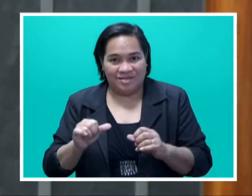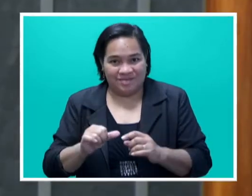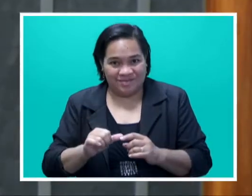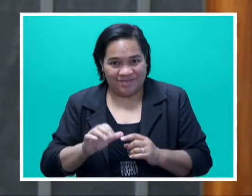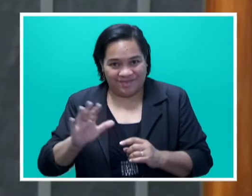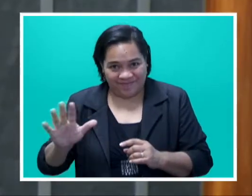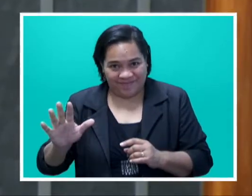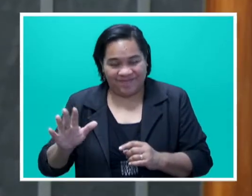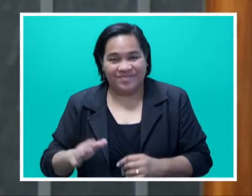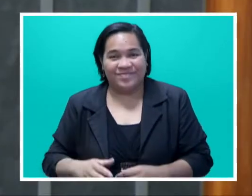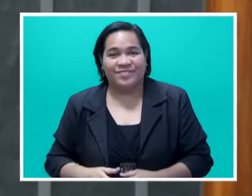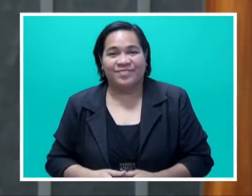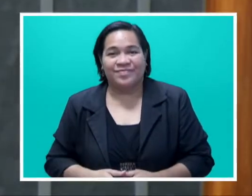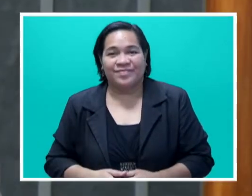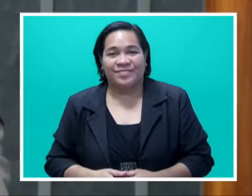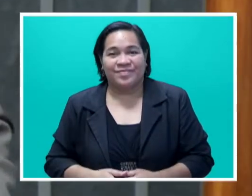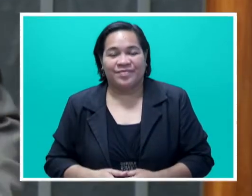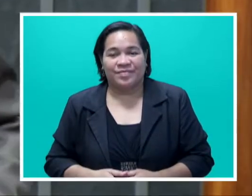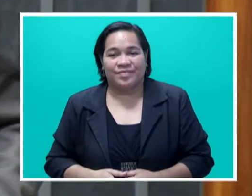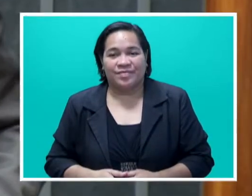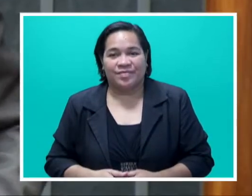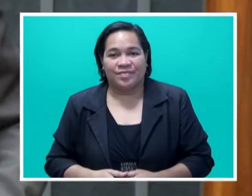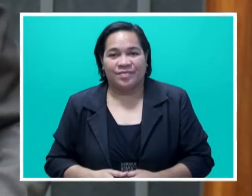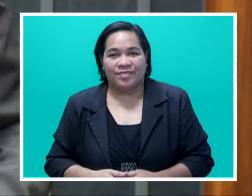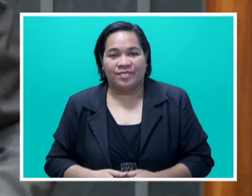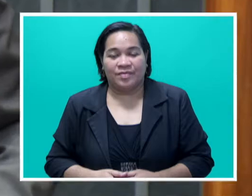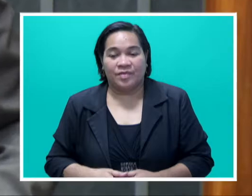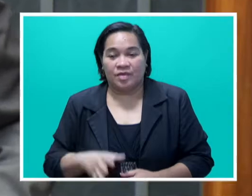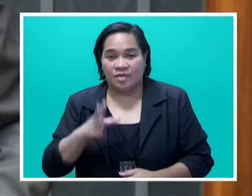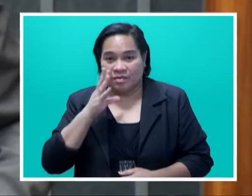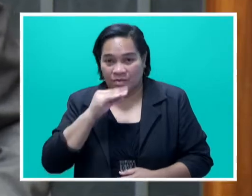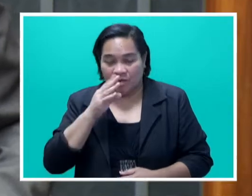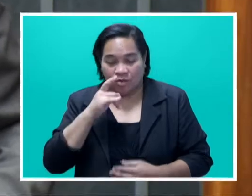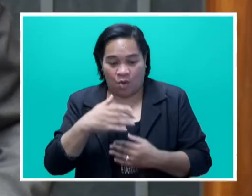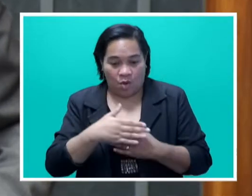The President of Fiji to open the